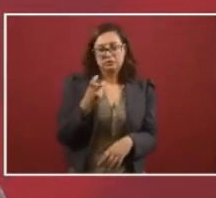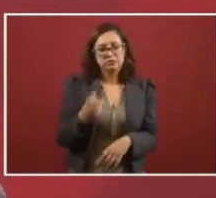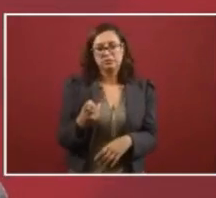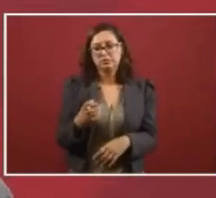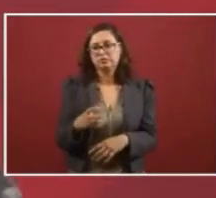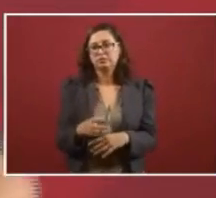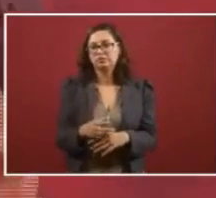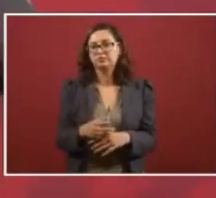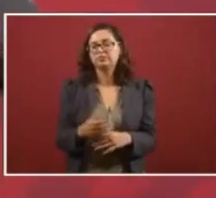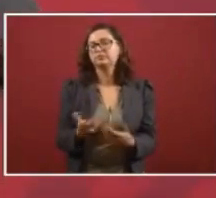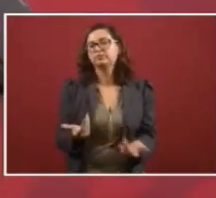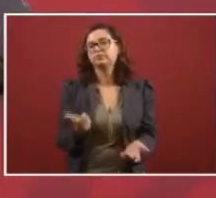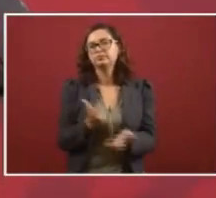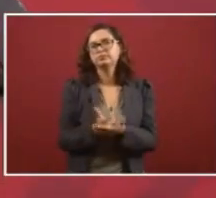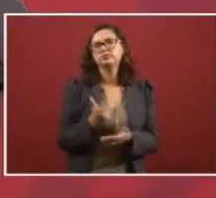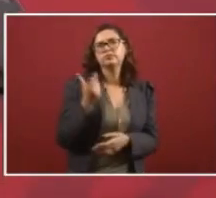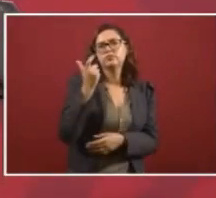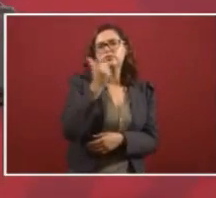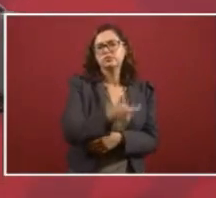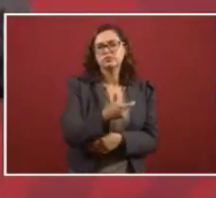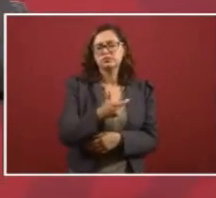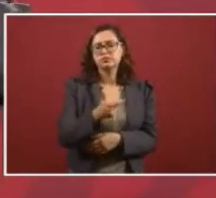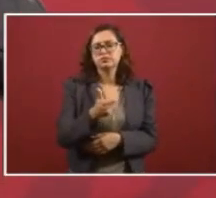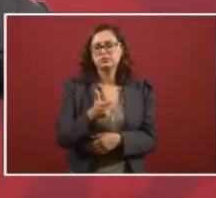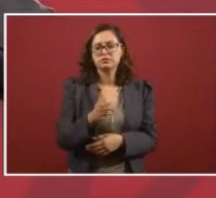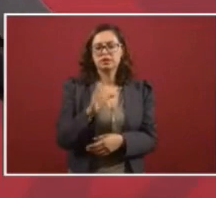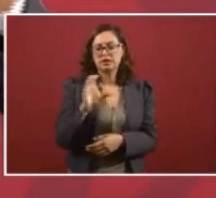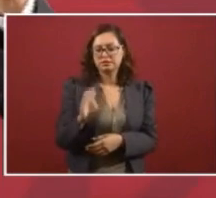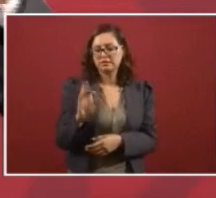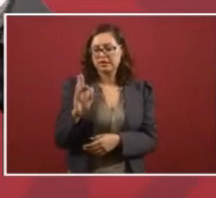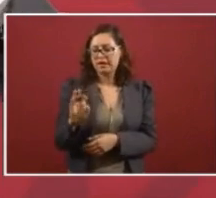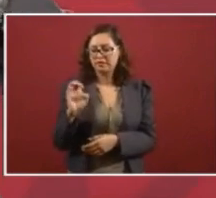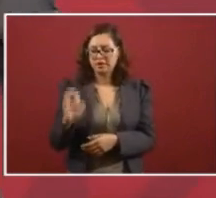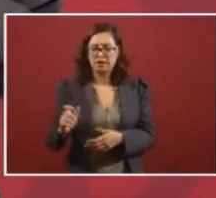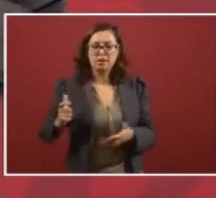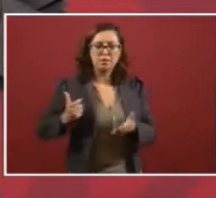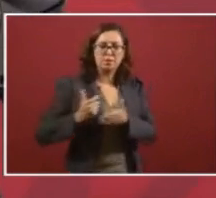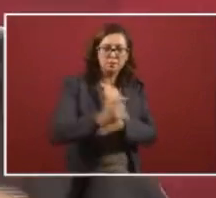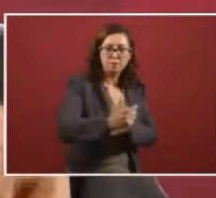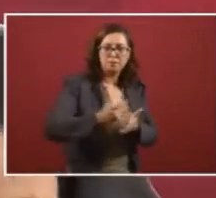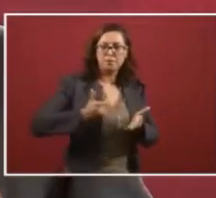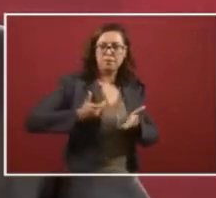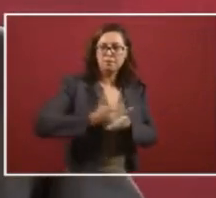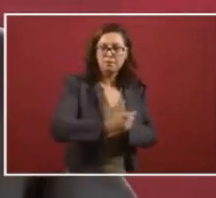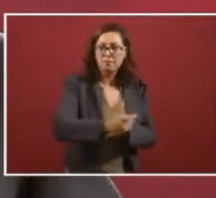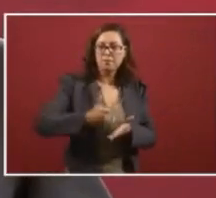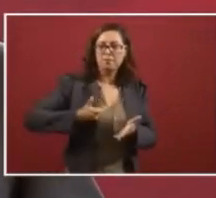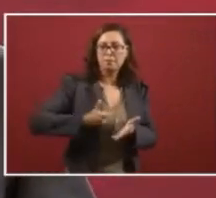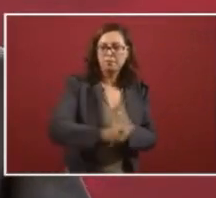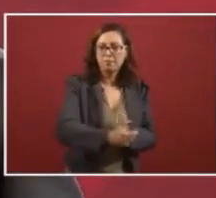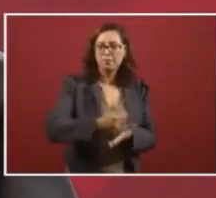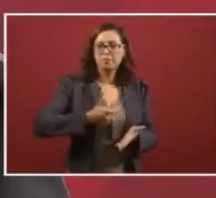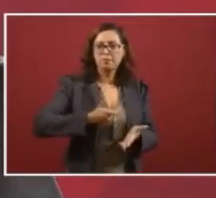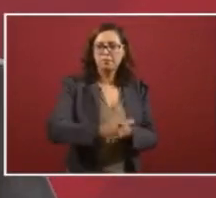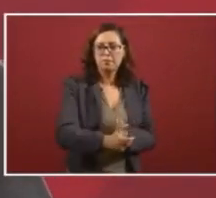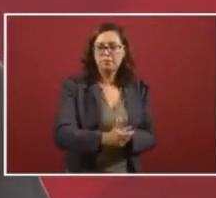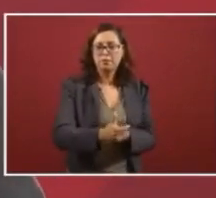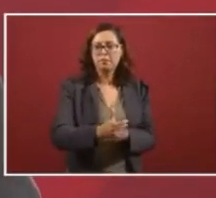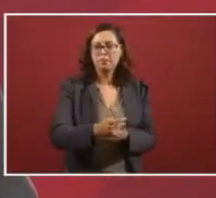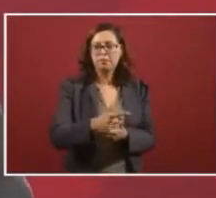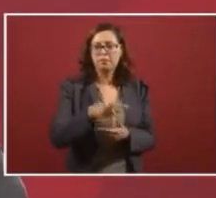important. The tariff was established so that the CFE